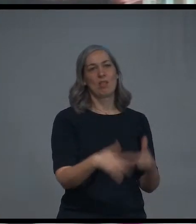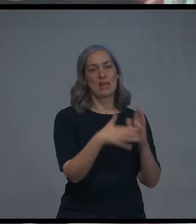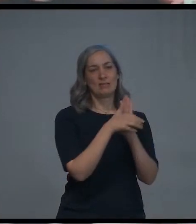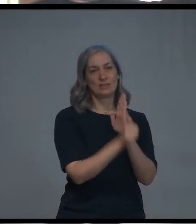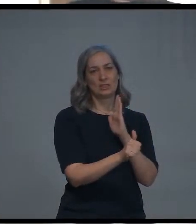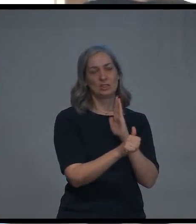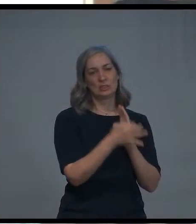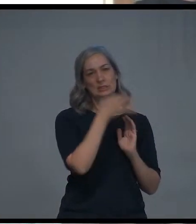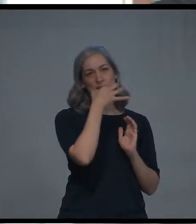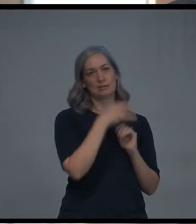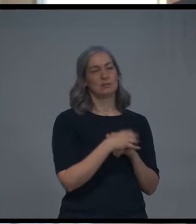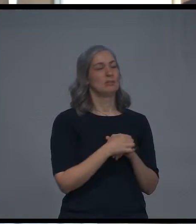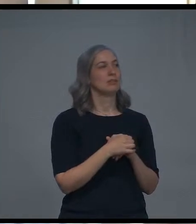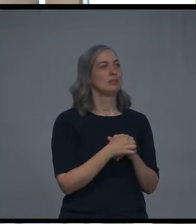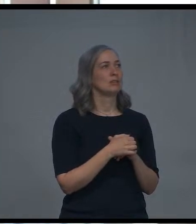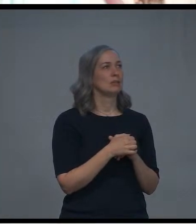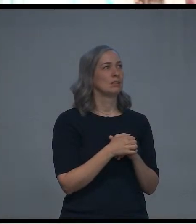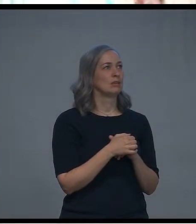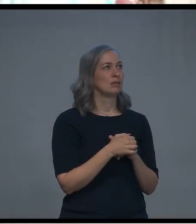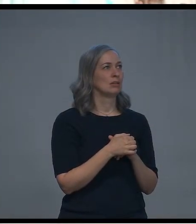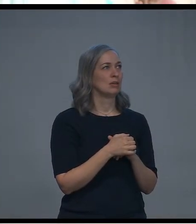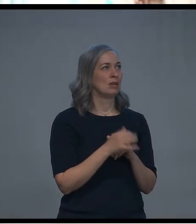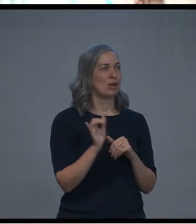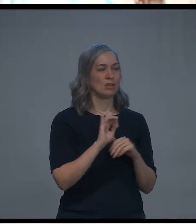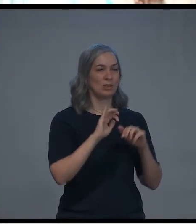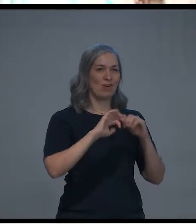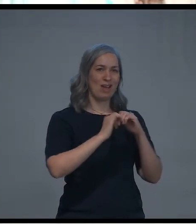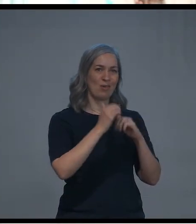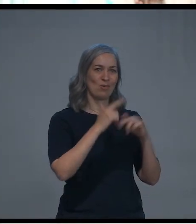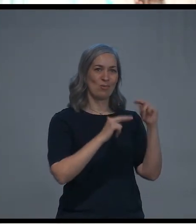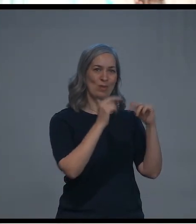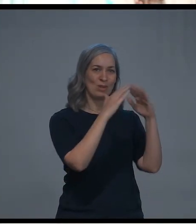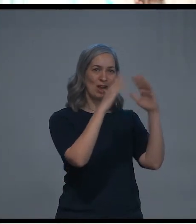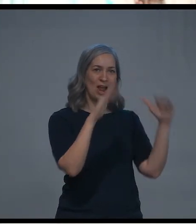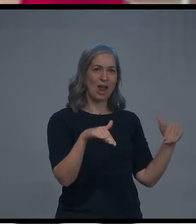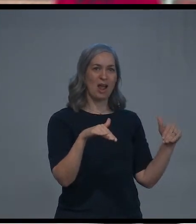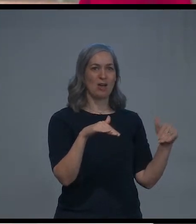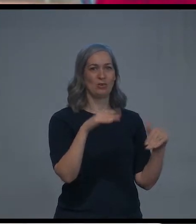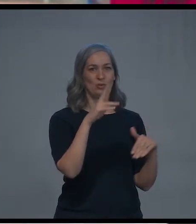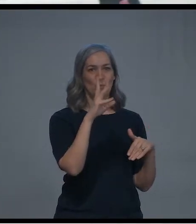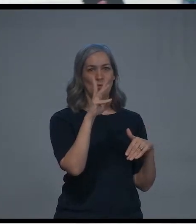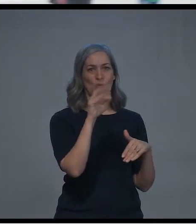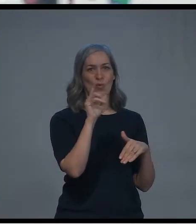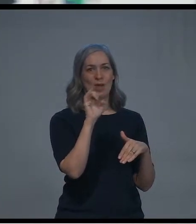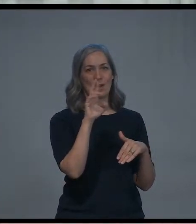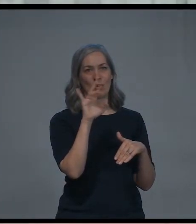addition to that, know how to put a house together and wire it and plumb it, those kinds of things.